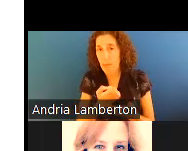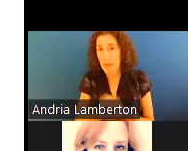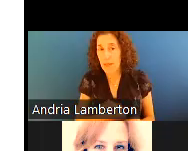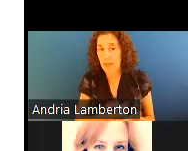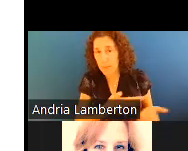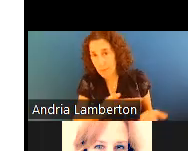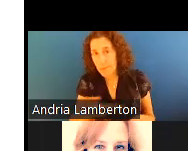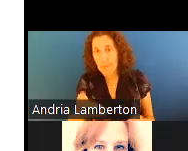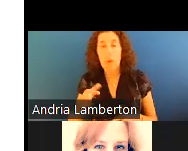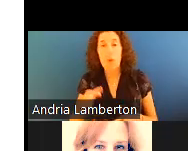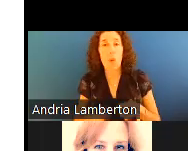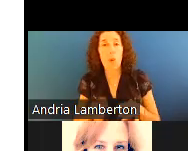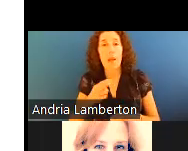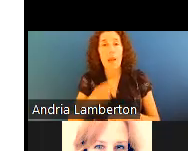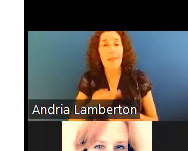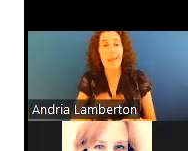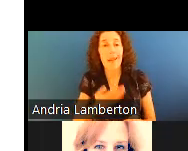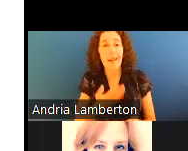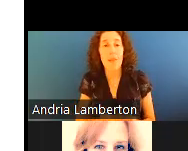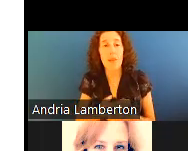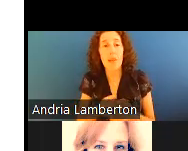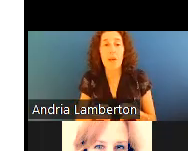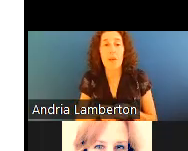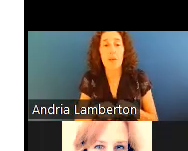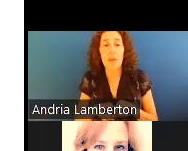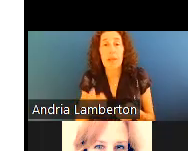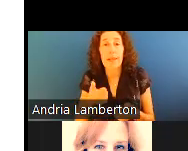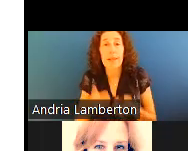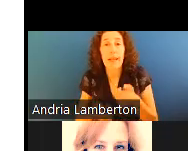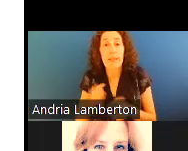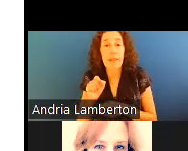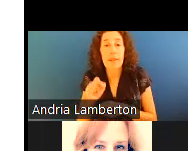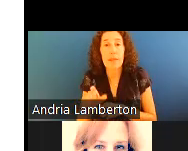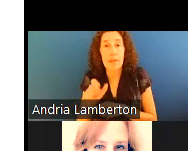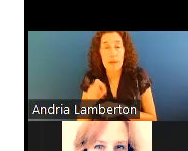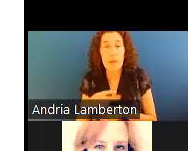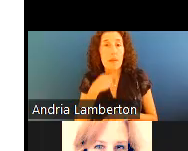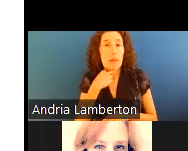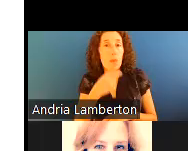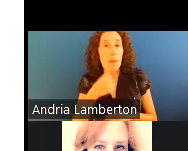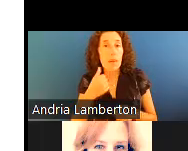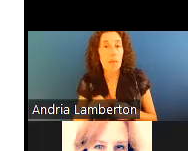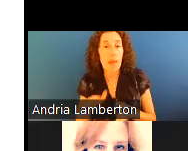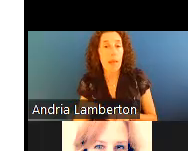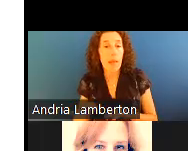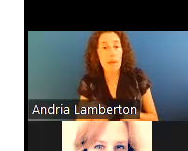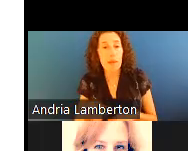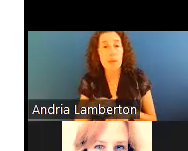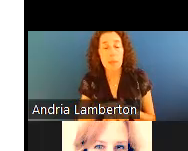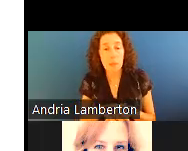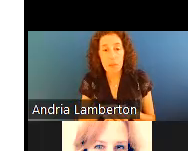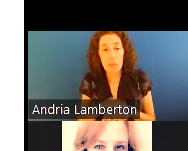and voicemails, location services, and also jail calls and mail could be entered